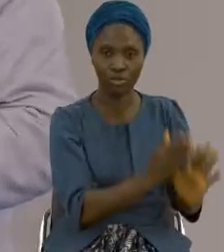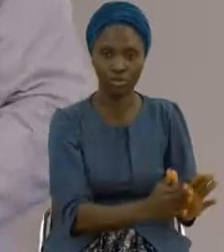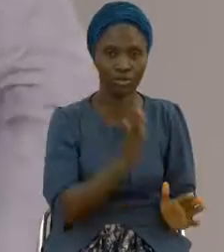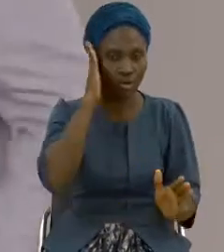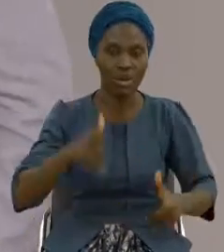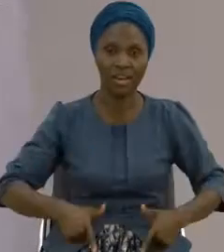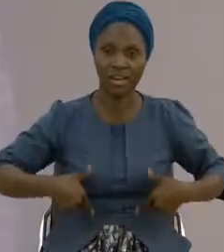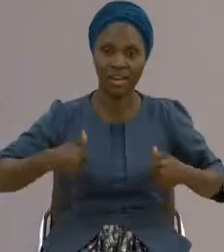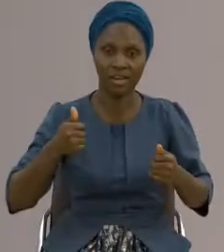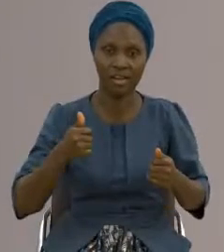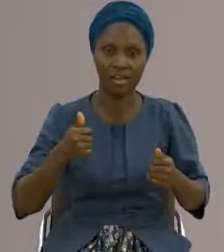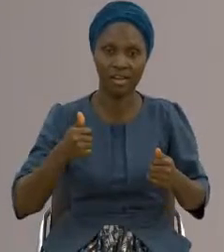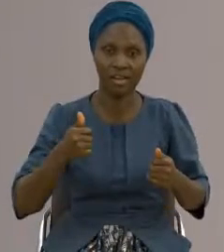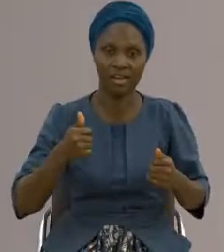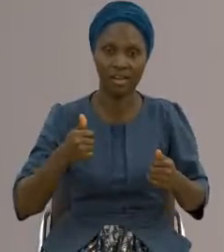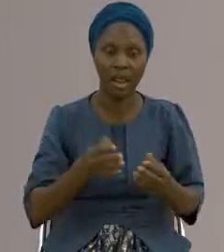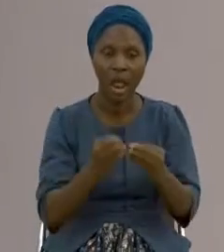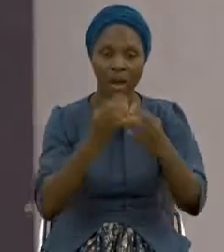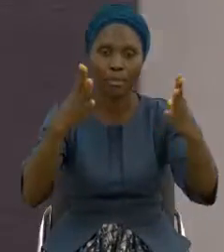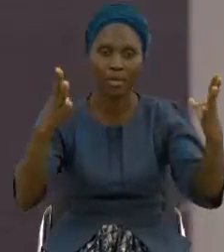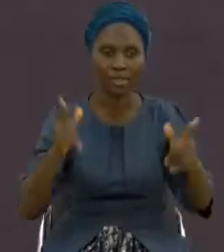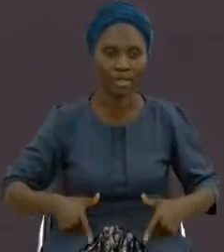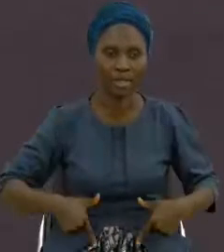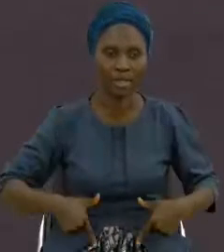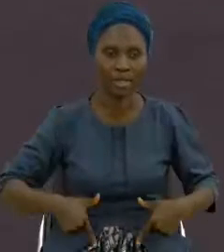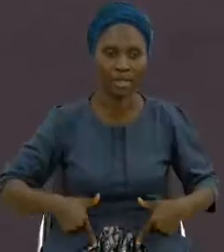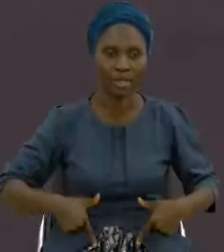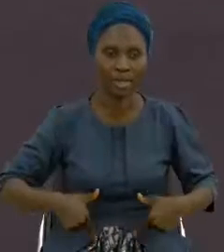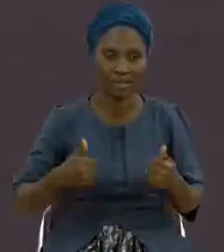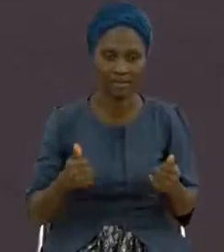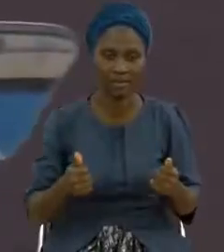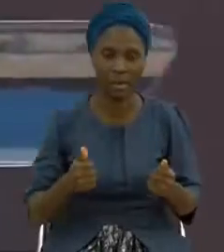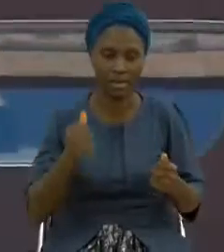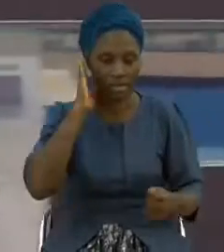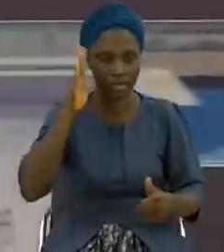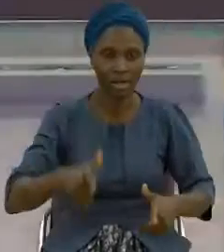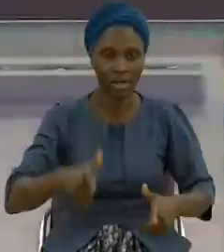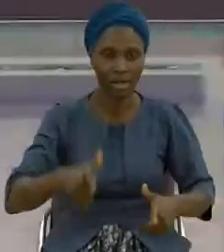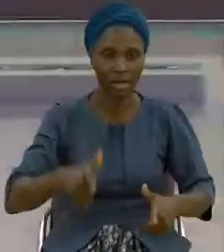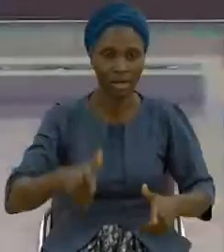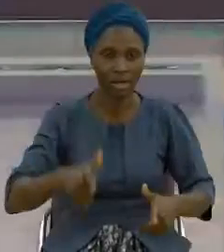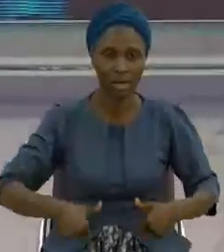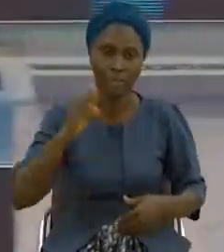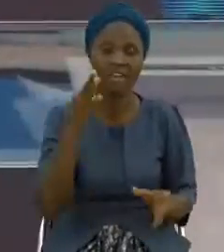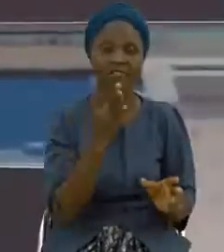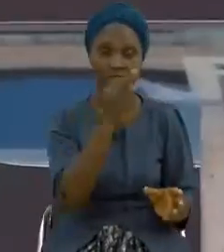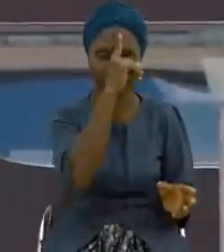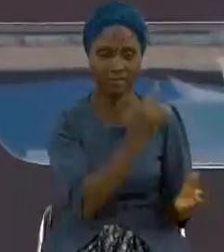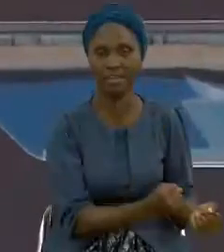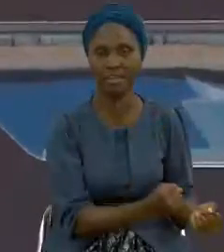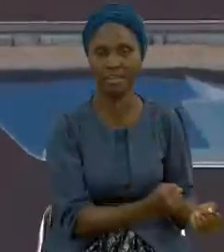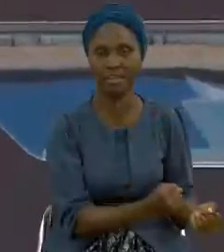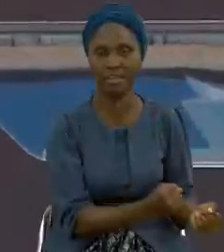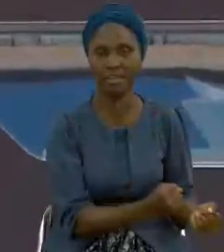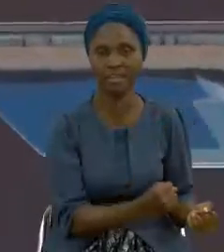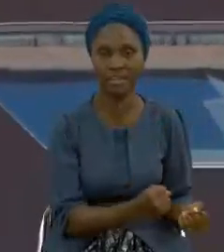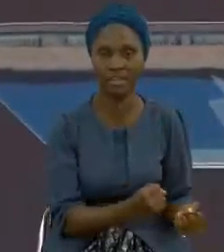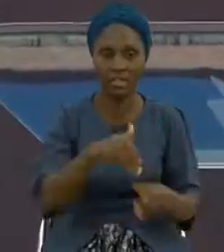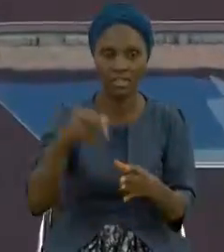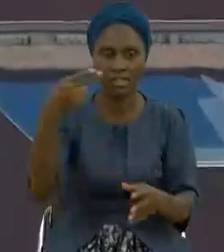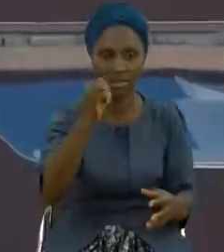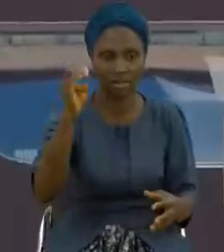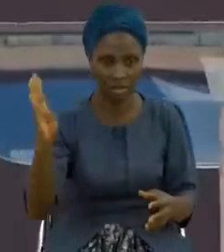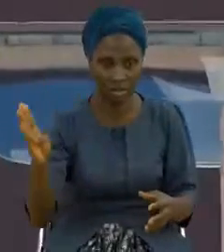shall live by faith. Hebrews 11, reading from verse 6,